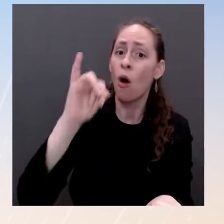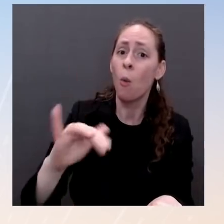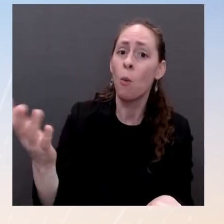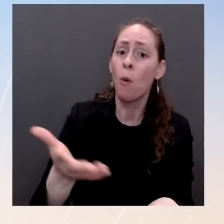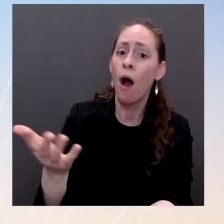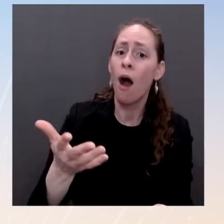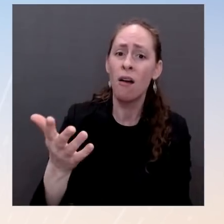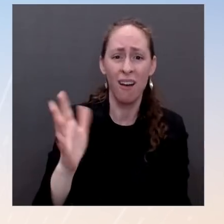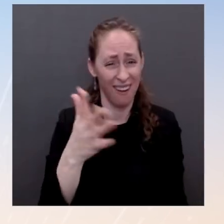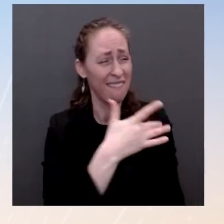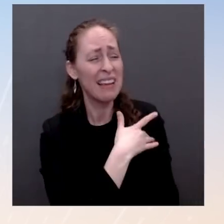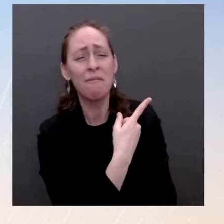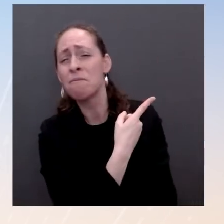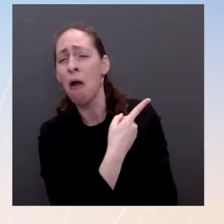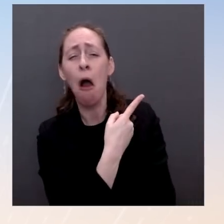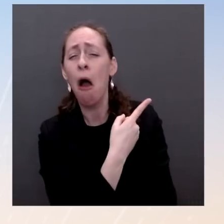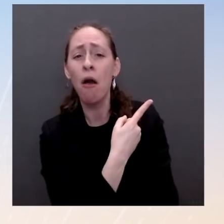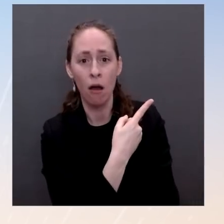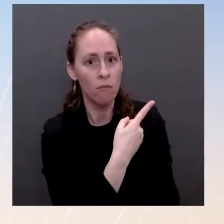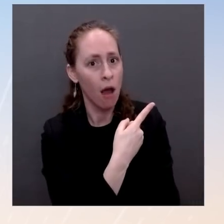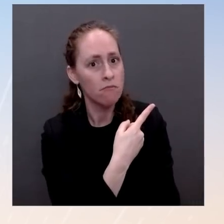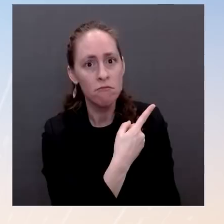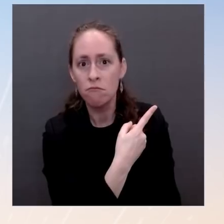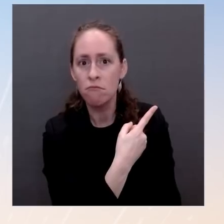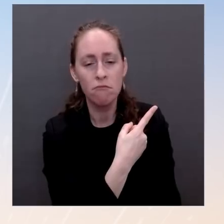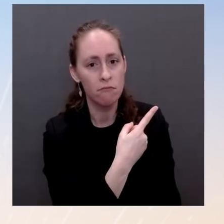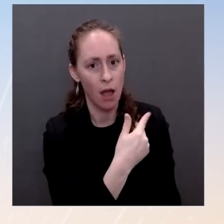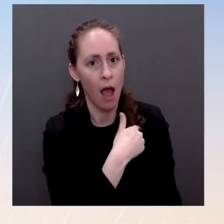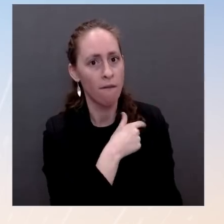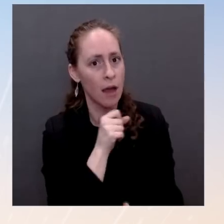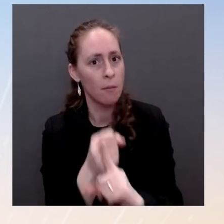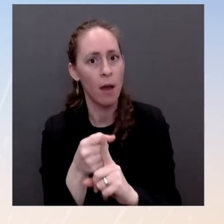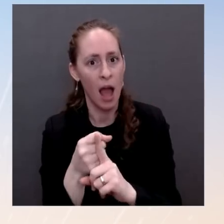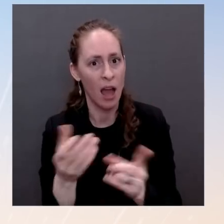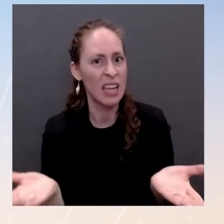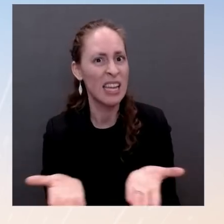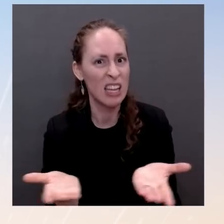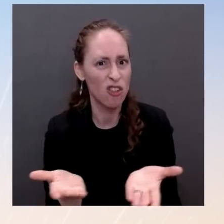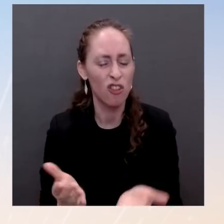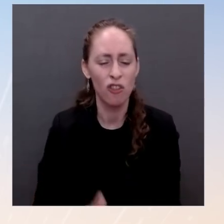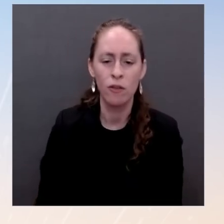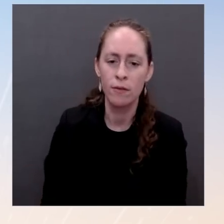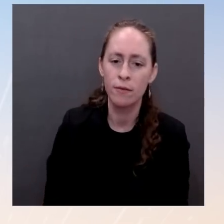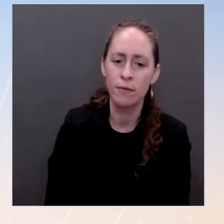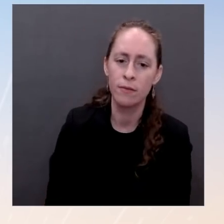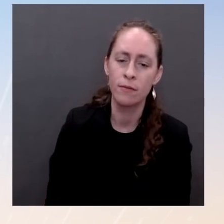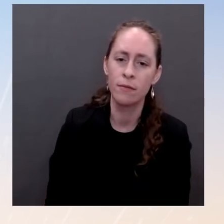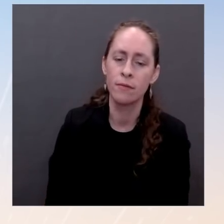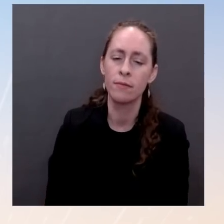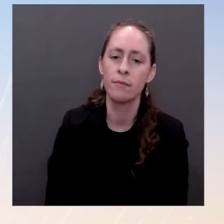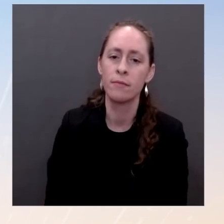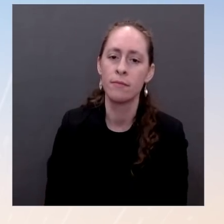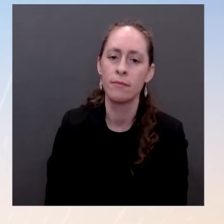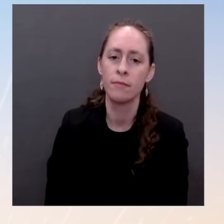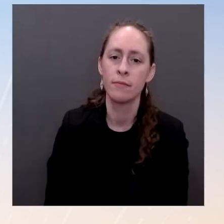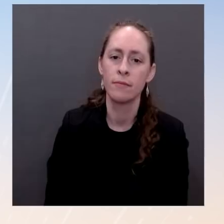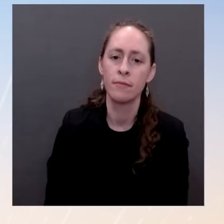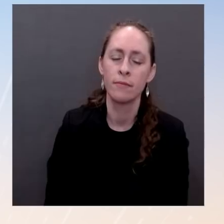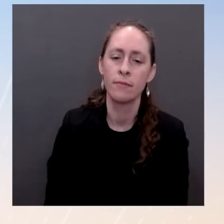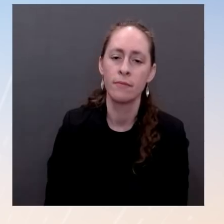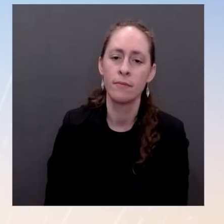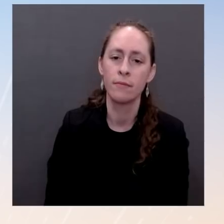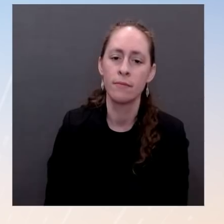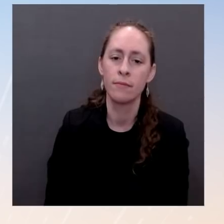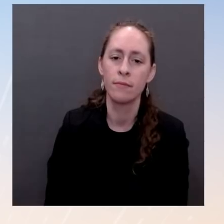ahead. Thank you, Jen. President Biden today said there's 150,000 Russian troops encircling Ukraine. That appeared